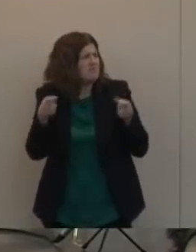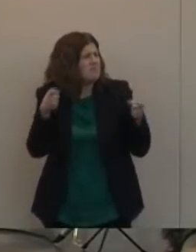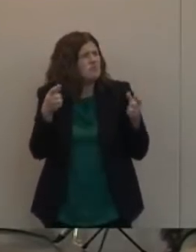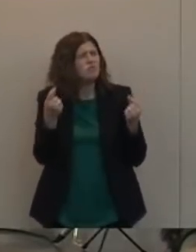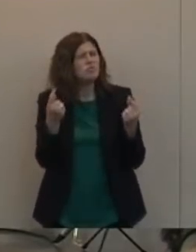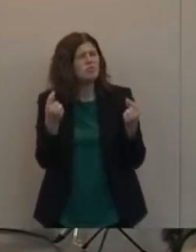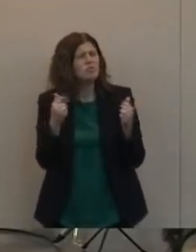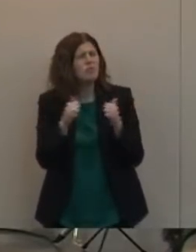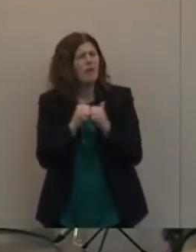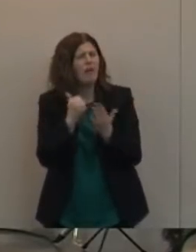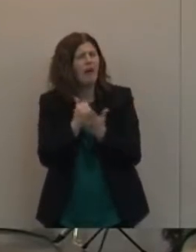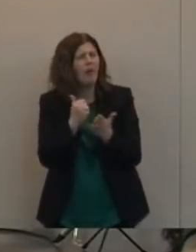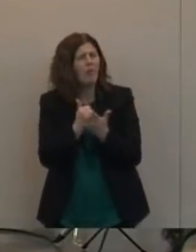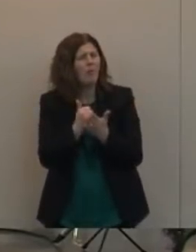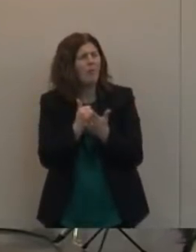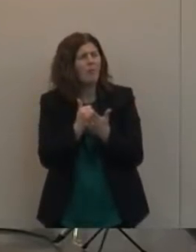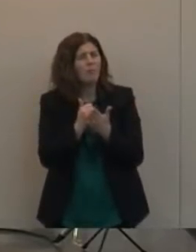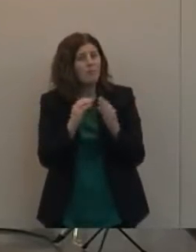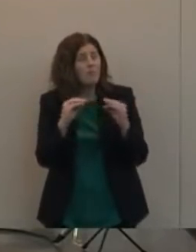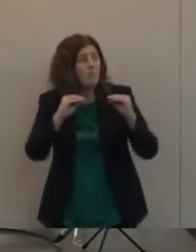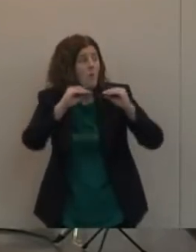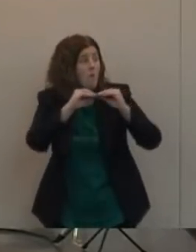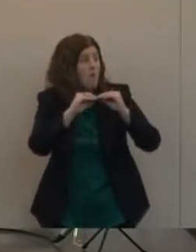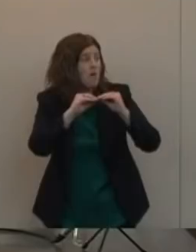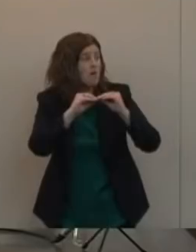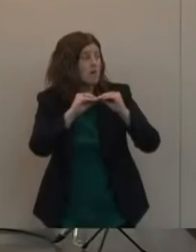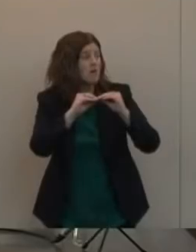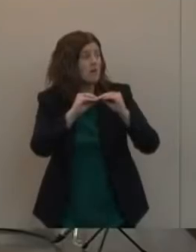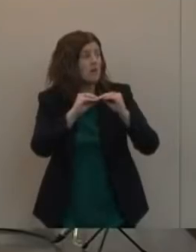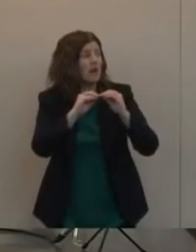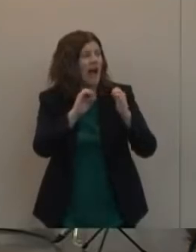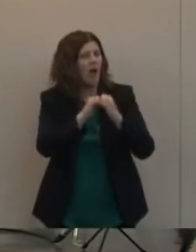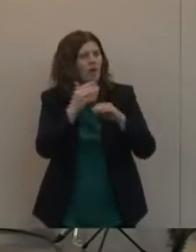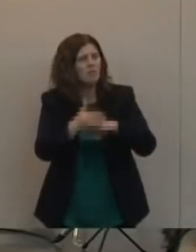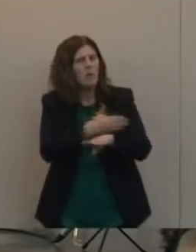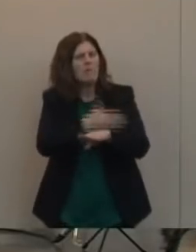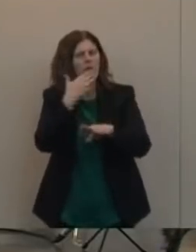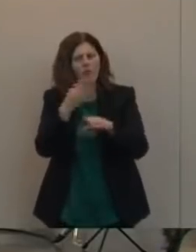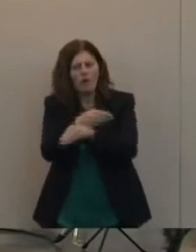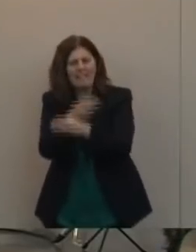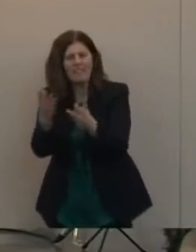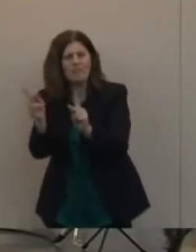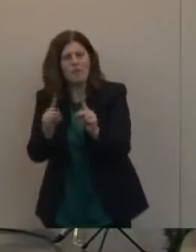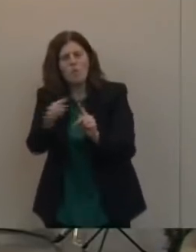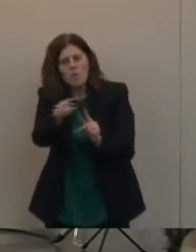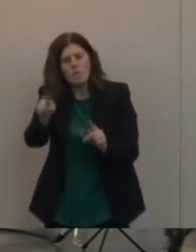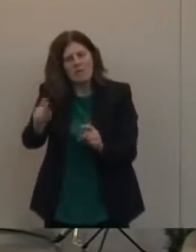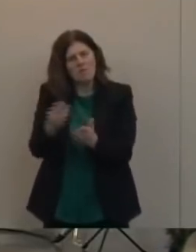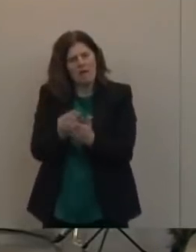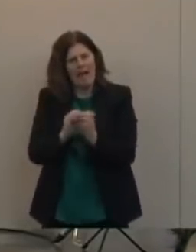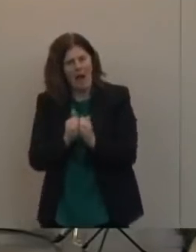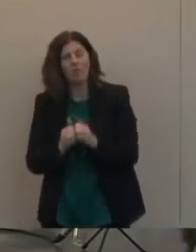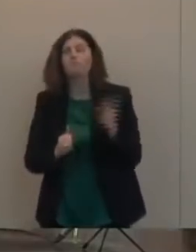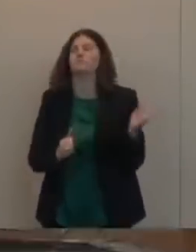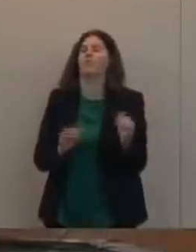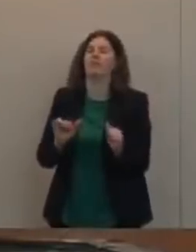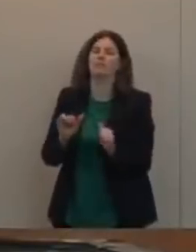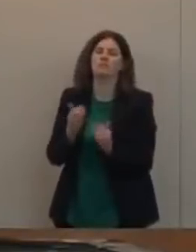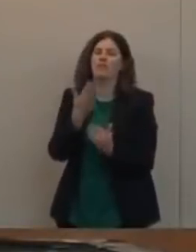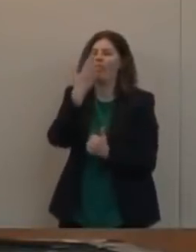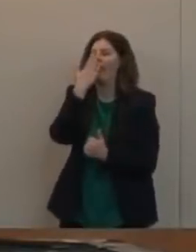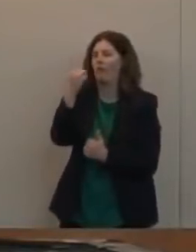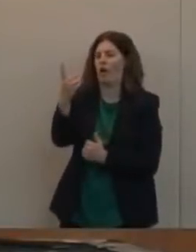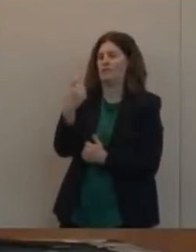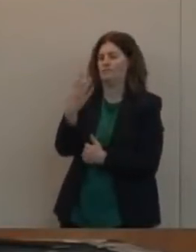do more, and also how it can do better in terms of getting money in people's pockets. Yeah, I love this question, and thank